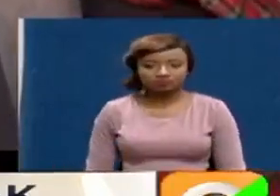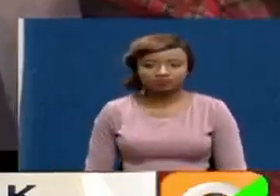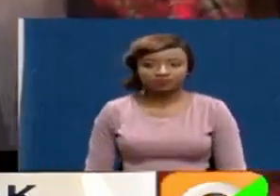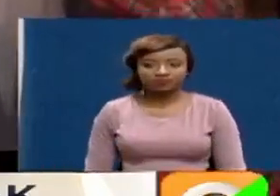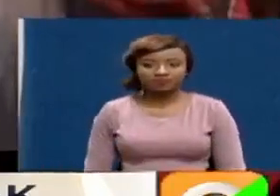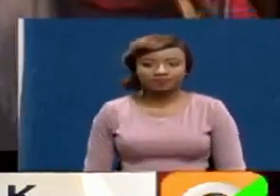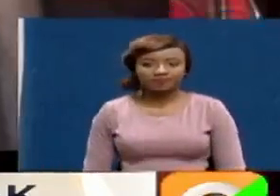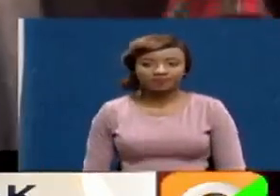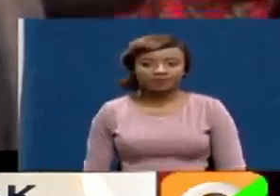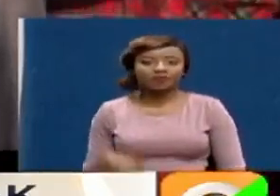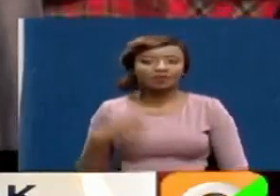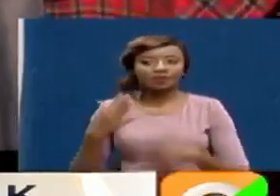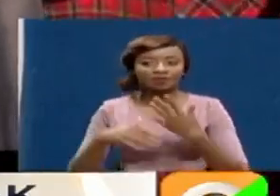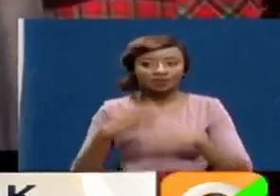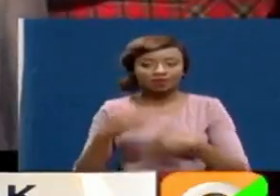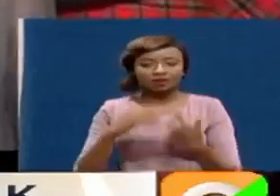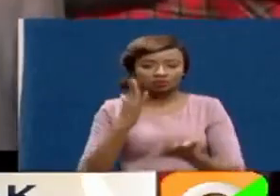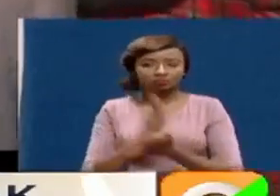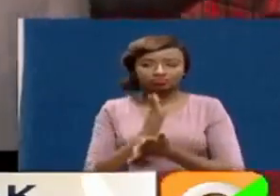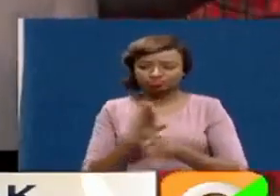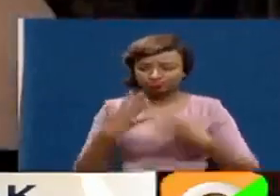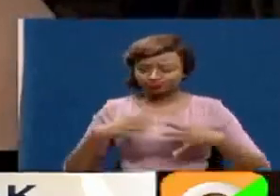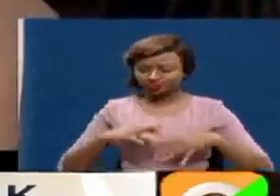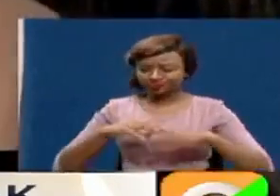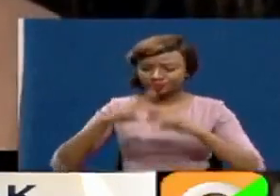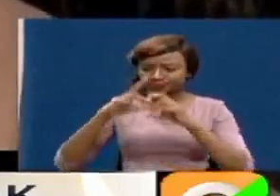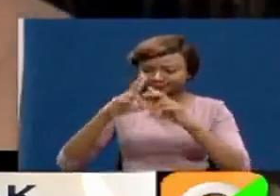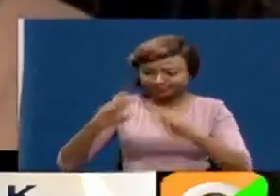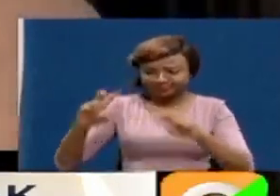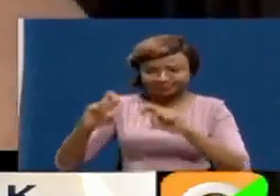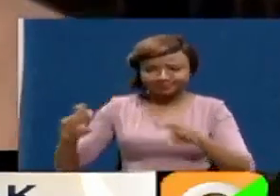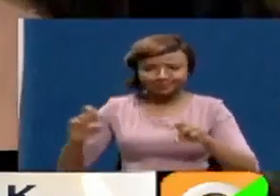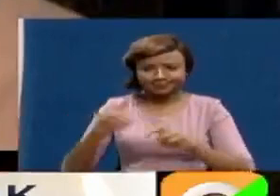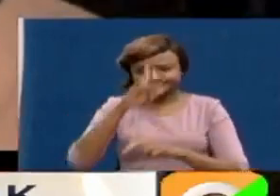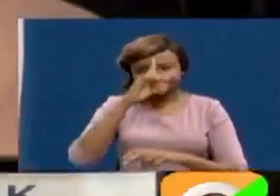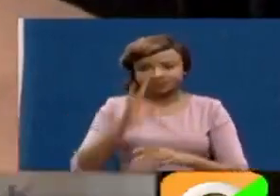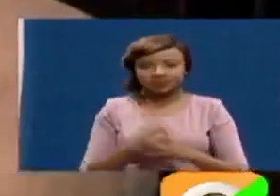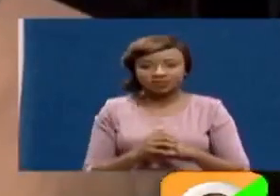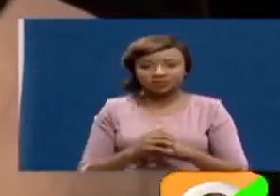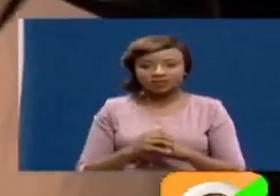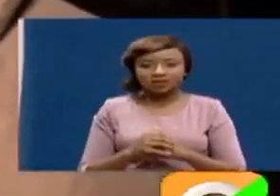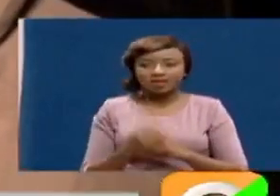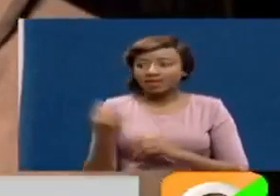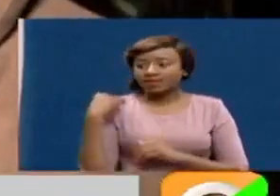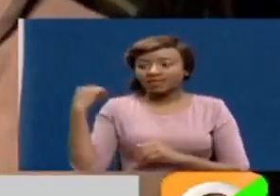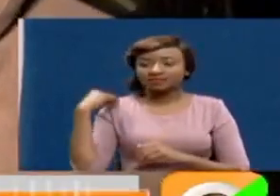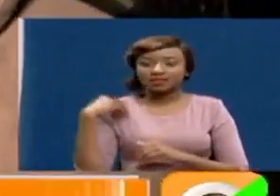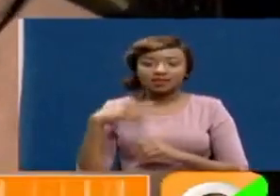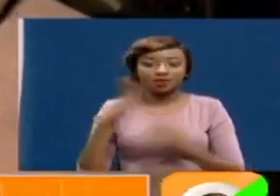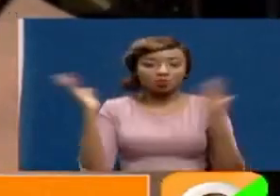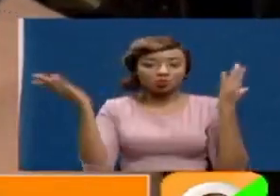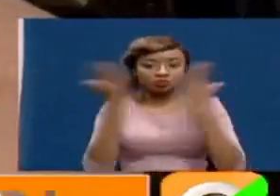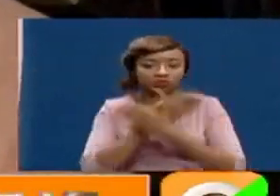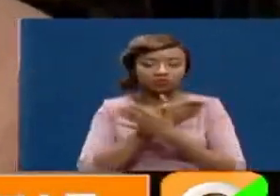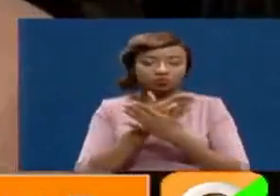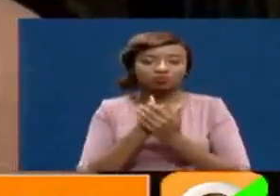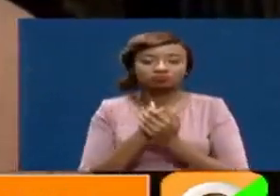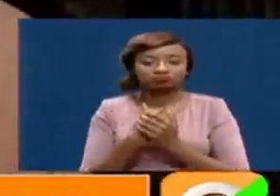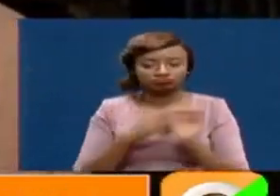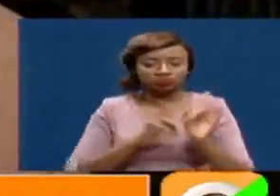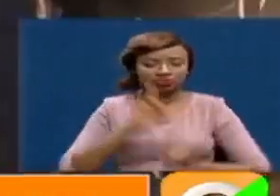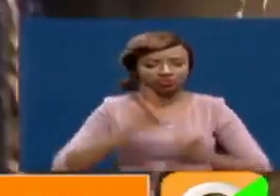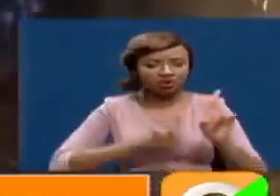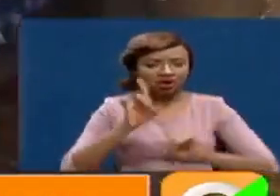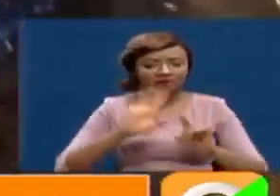Security was tight, with the officers leaving nothing to chance. Toka Webuye, nilitoka jana. Mefika